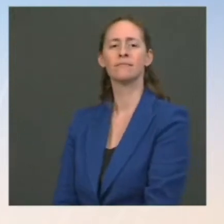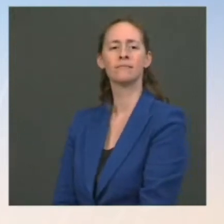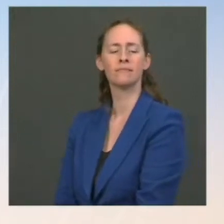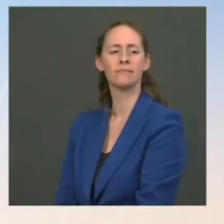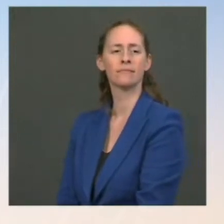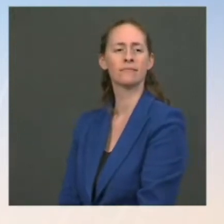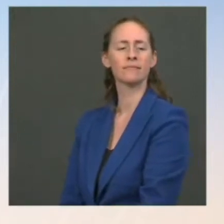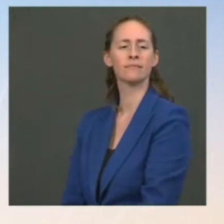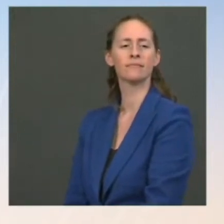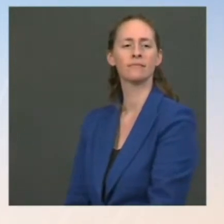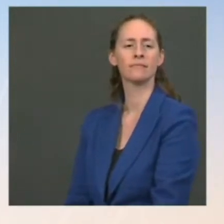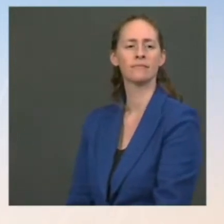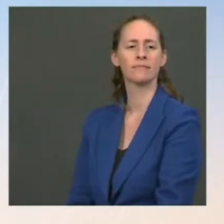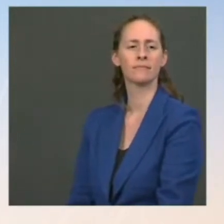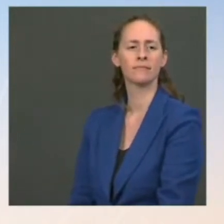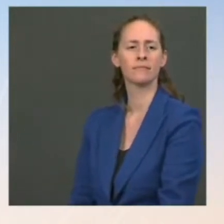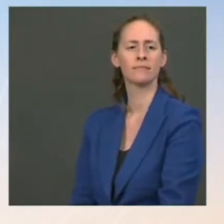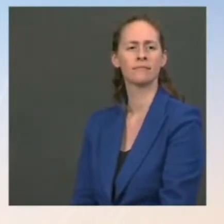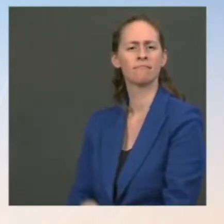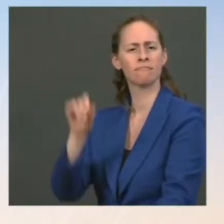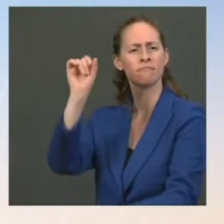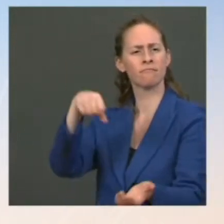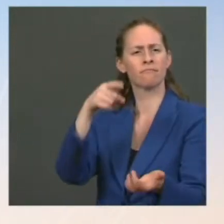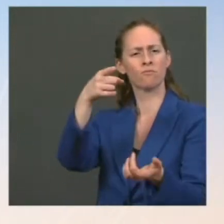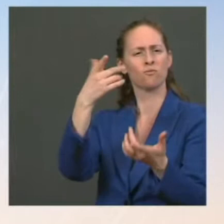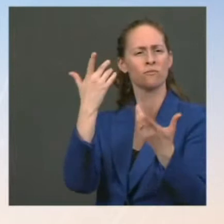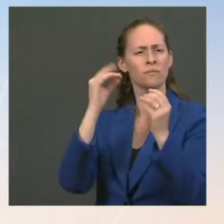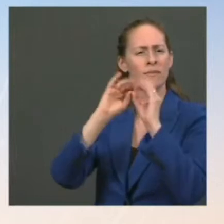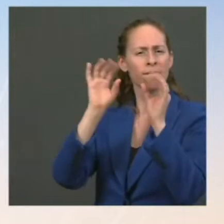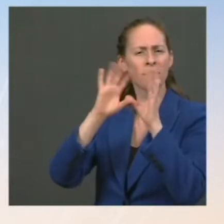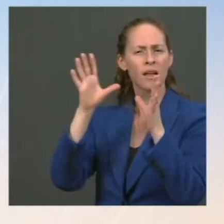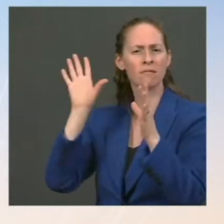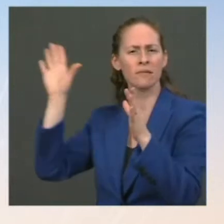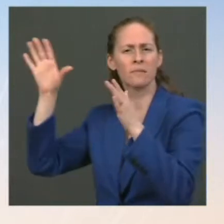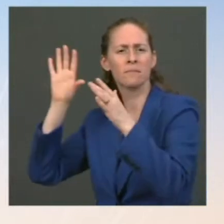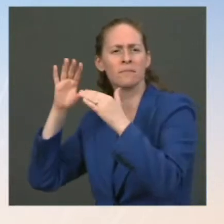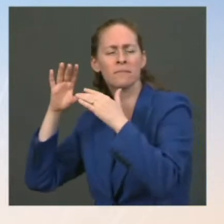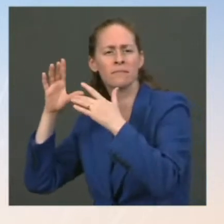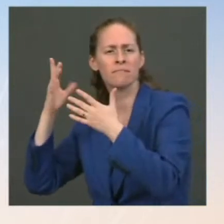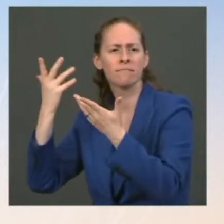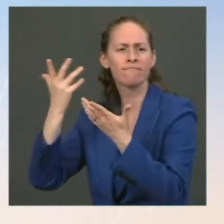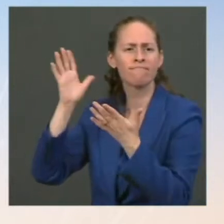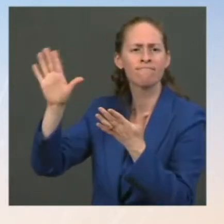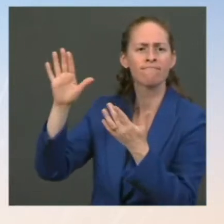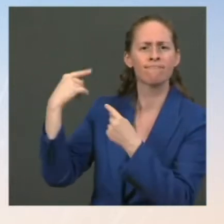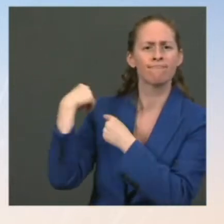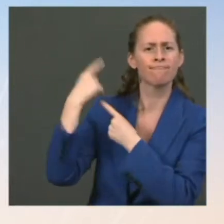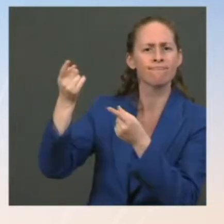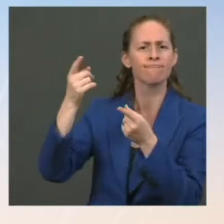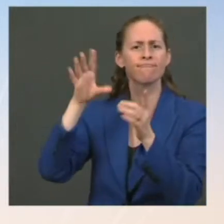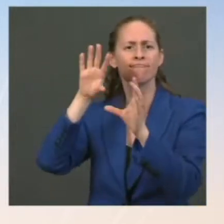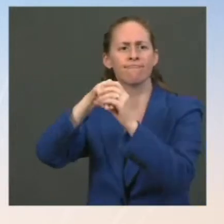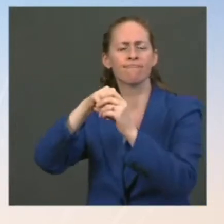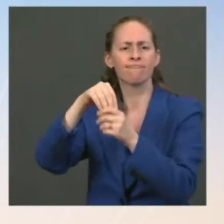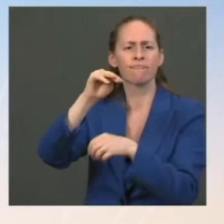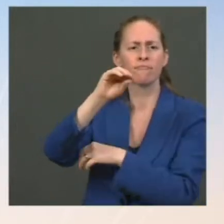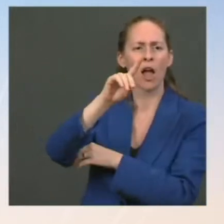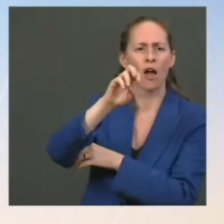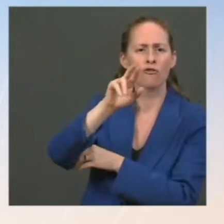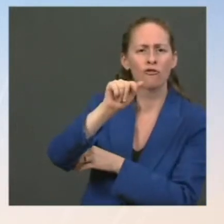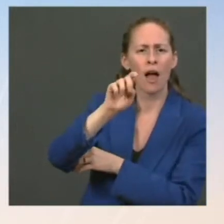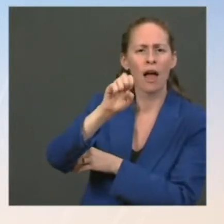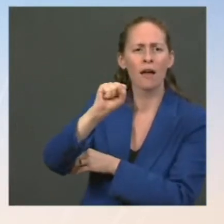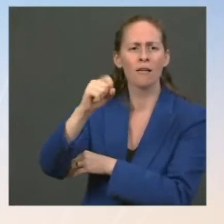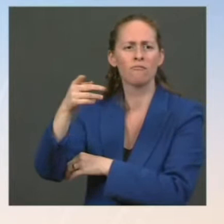about what the president's message is to his own party as he tries to bring together progressives and moderates? His message is